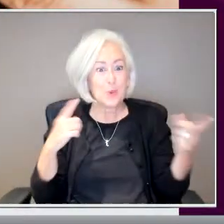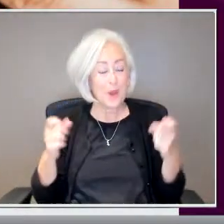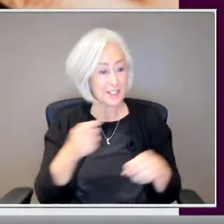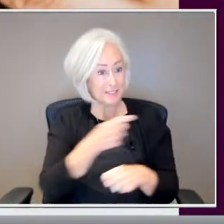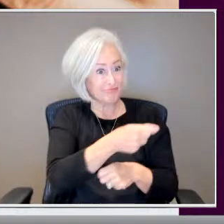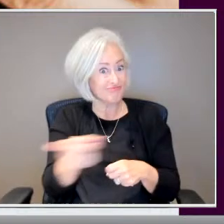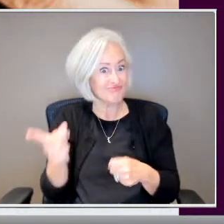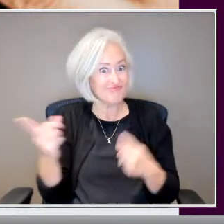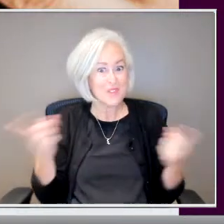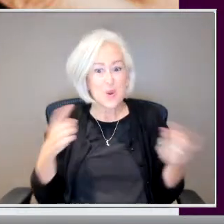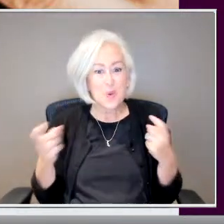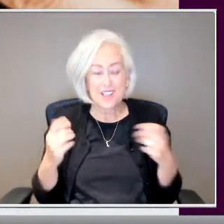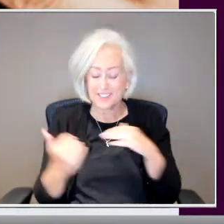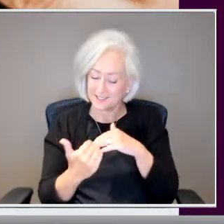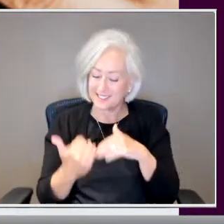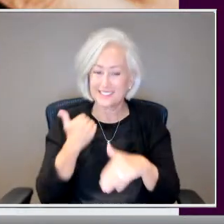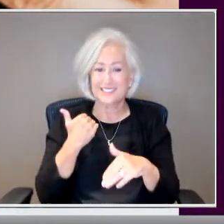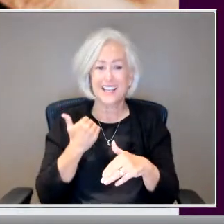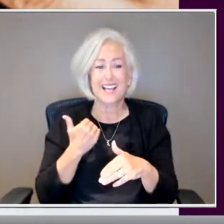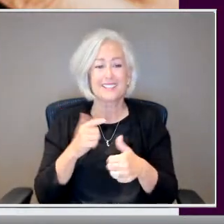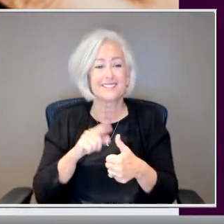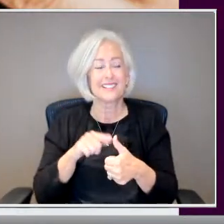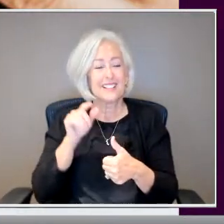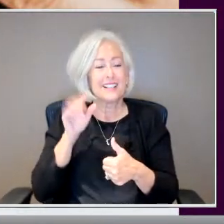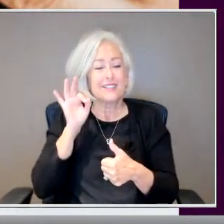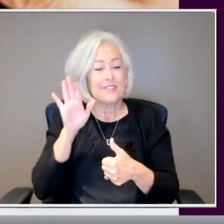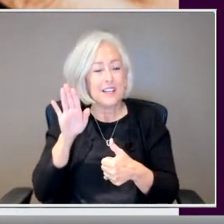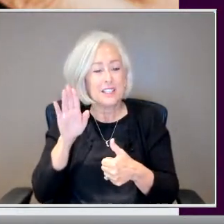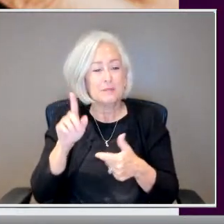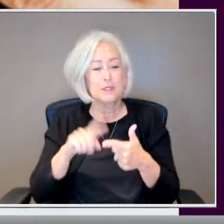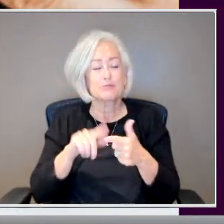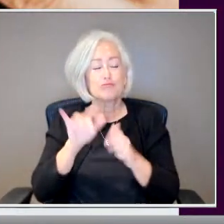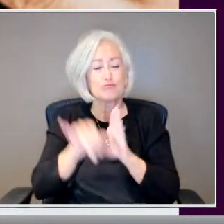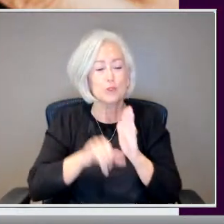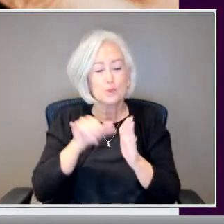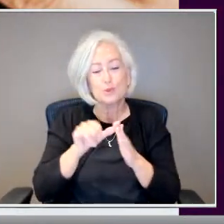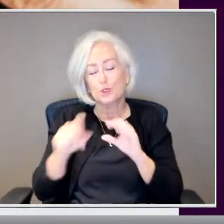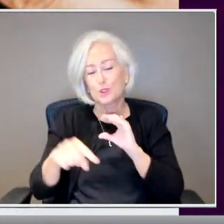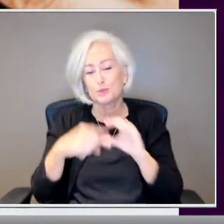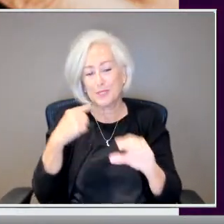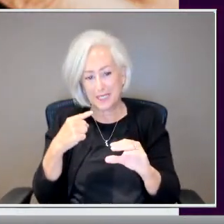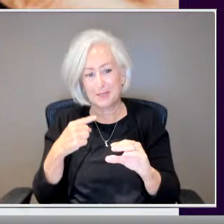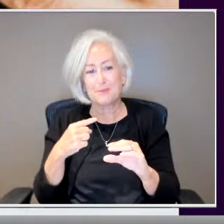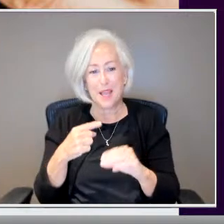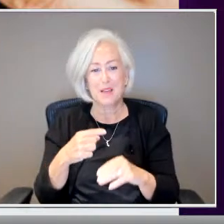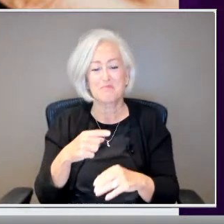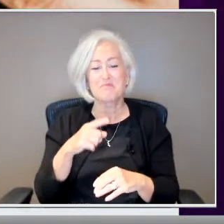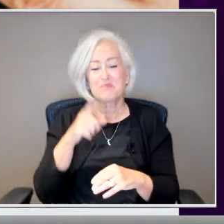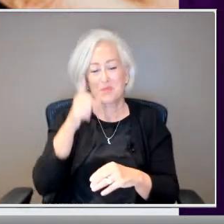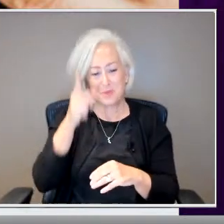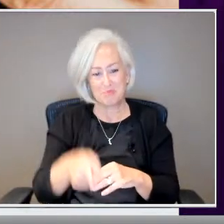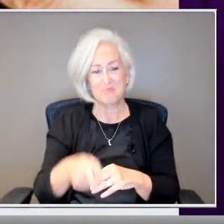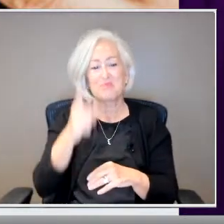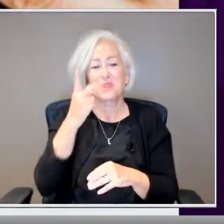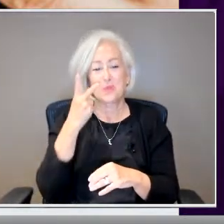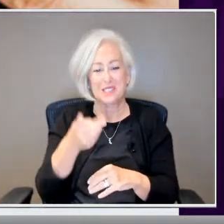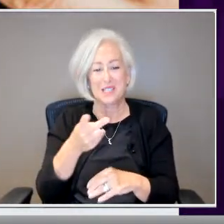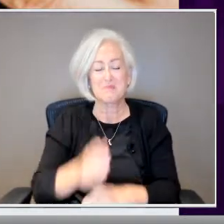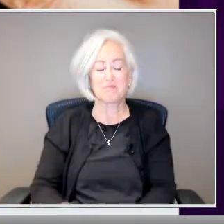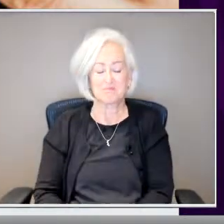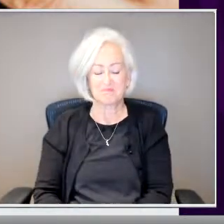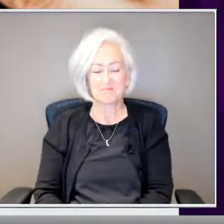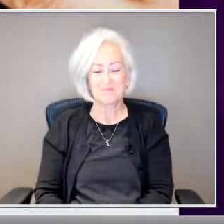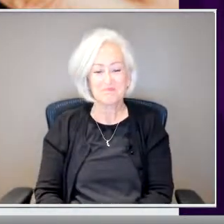send them into us on YouTube, Facebook, and the All Things Heart email. You can find links to all of those right there on your screen. So Dr.